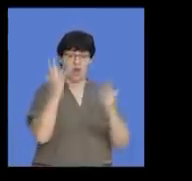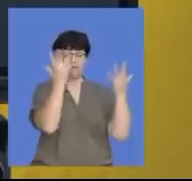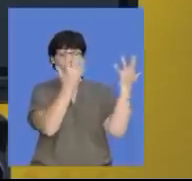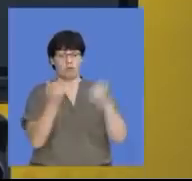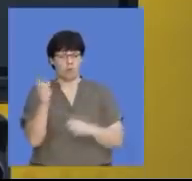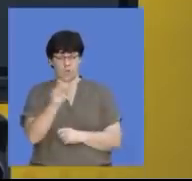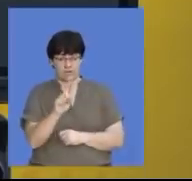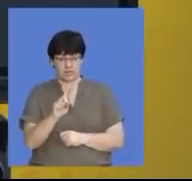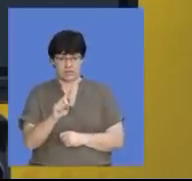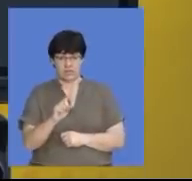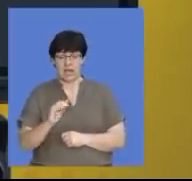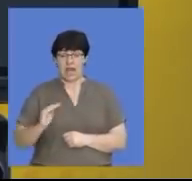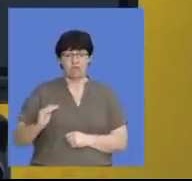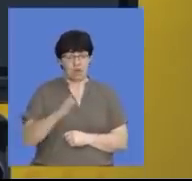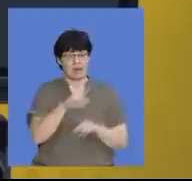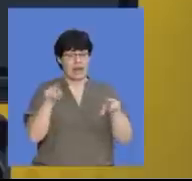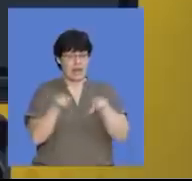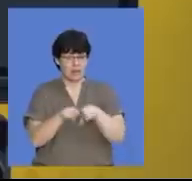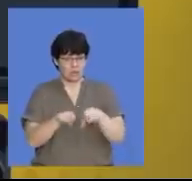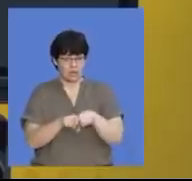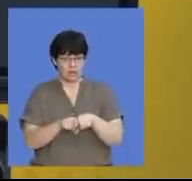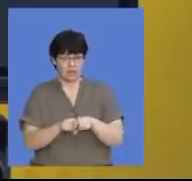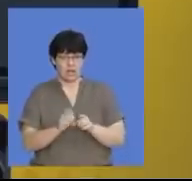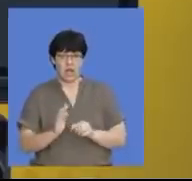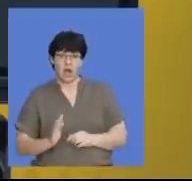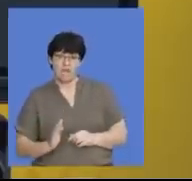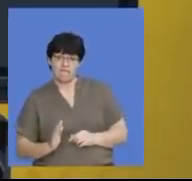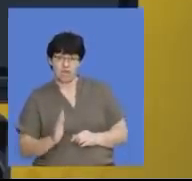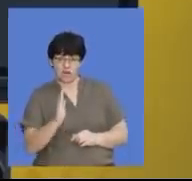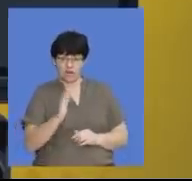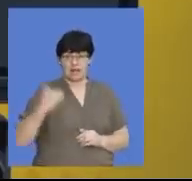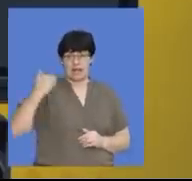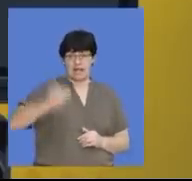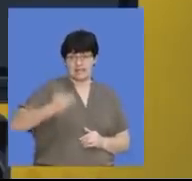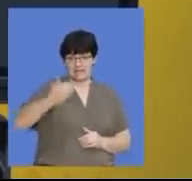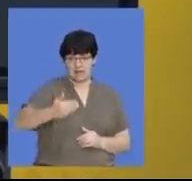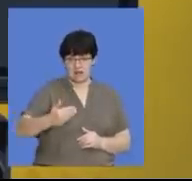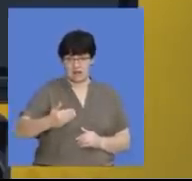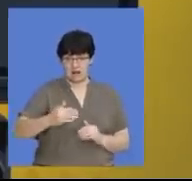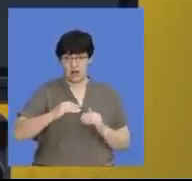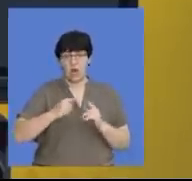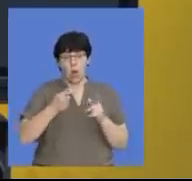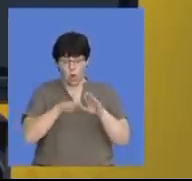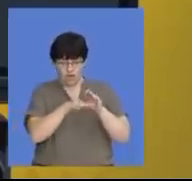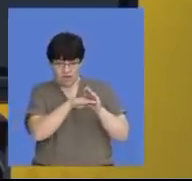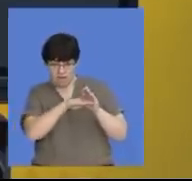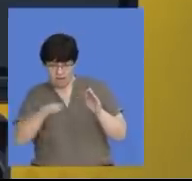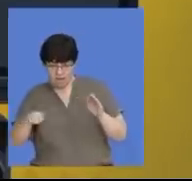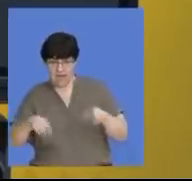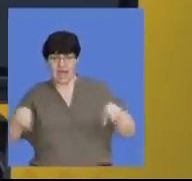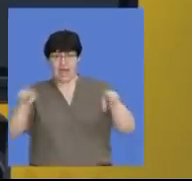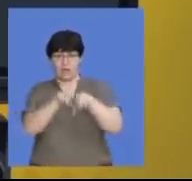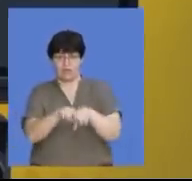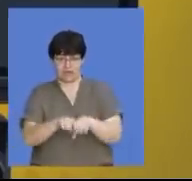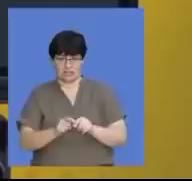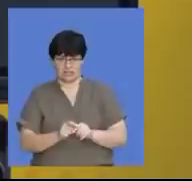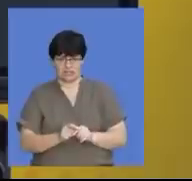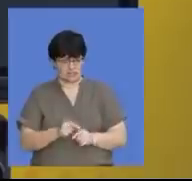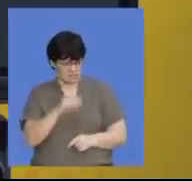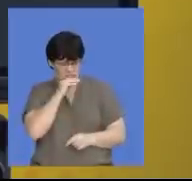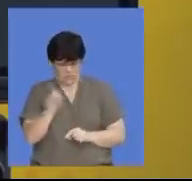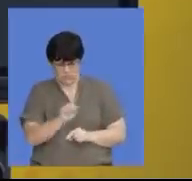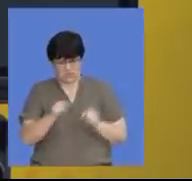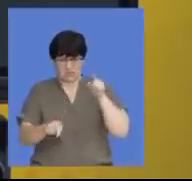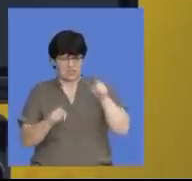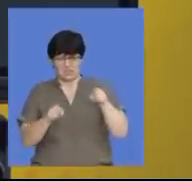is gradient is equal to the vertical interval over the horizontal equivalent. What are